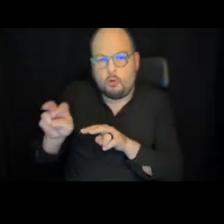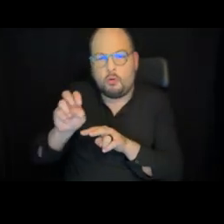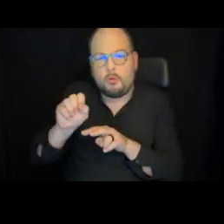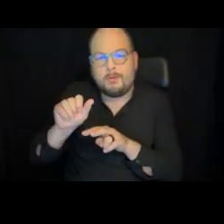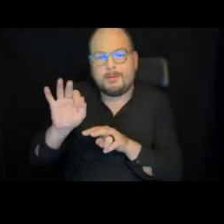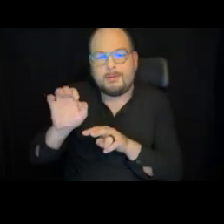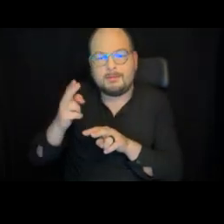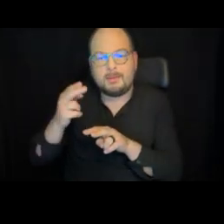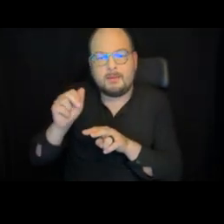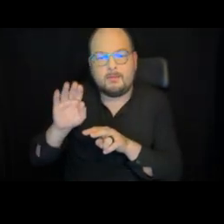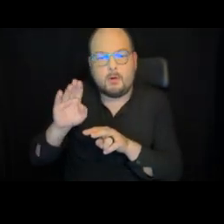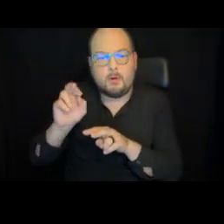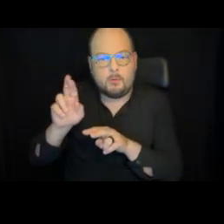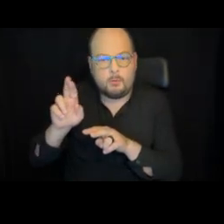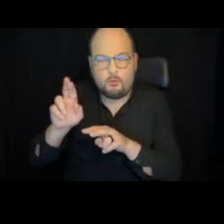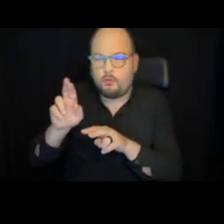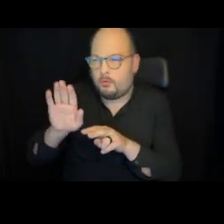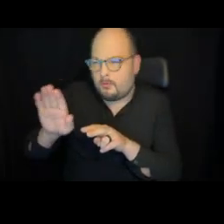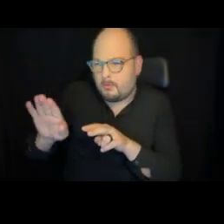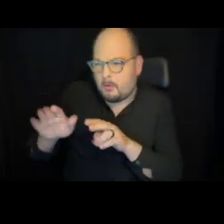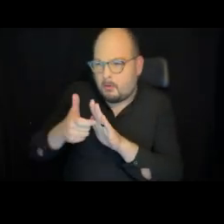specific measurement.